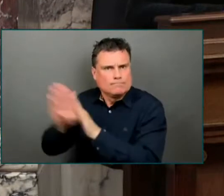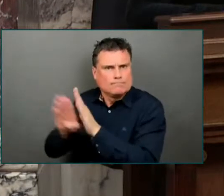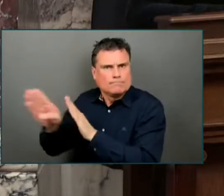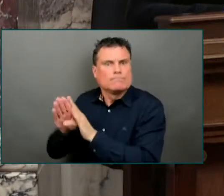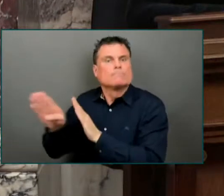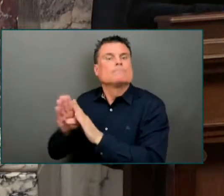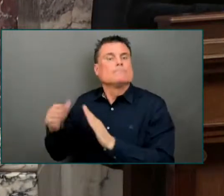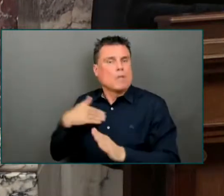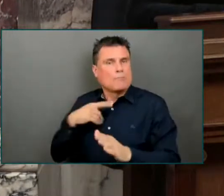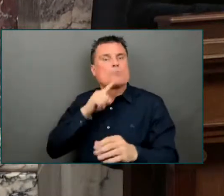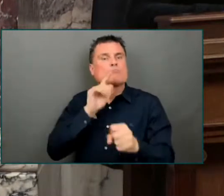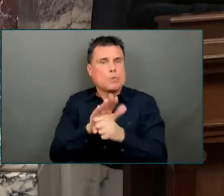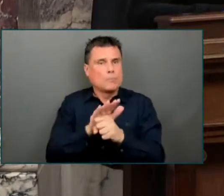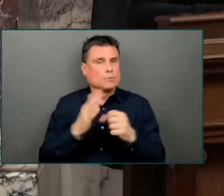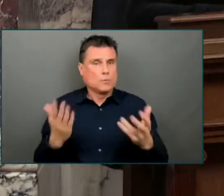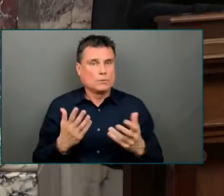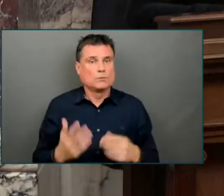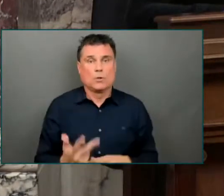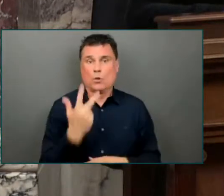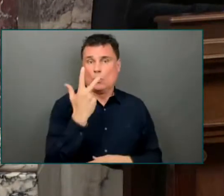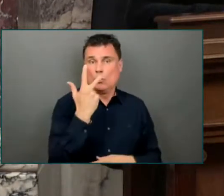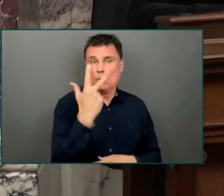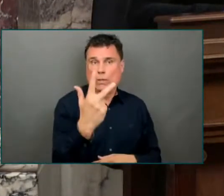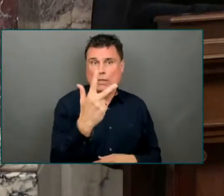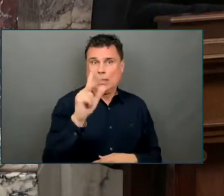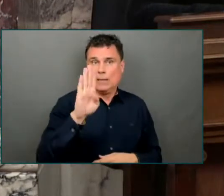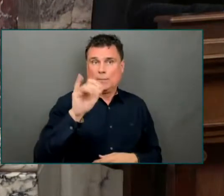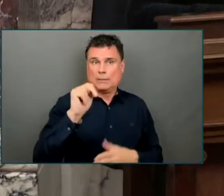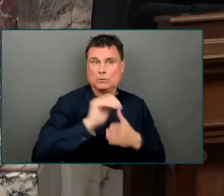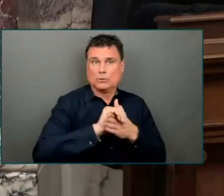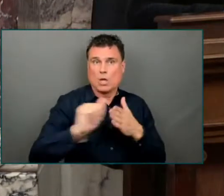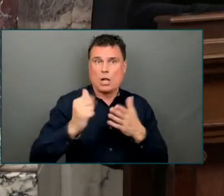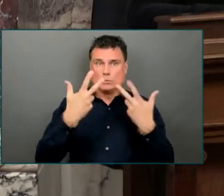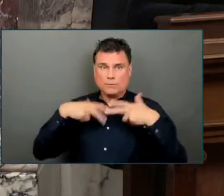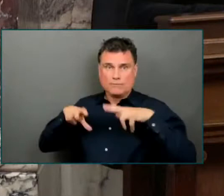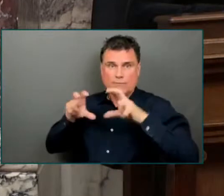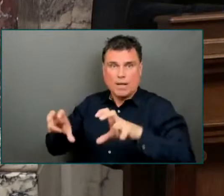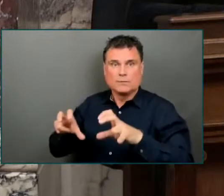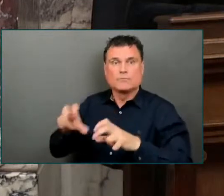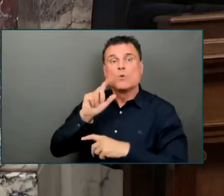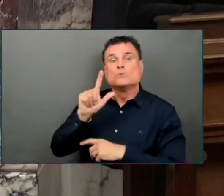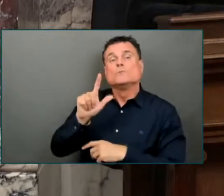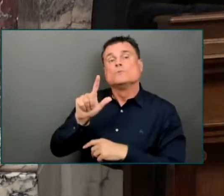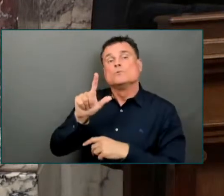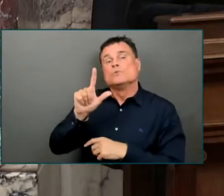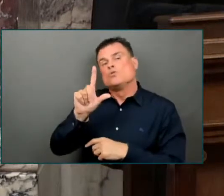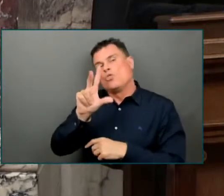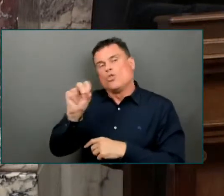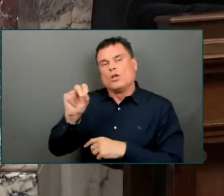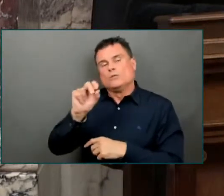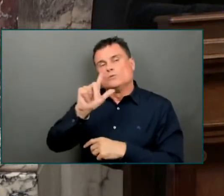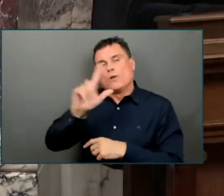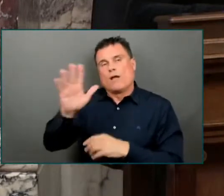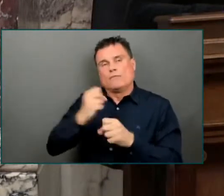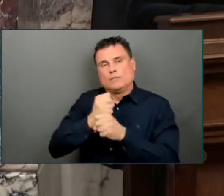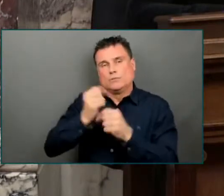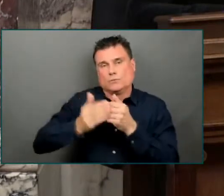Reconciliation is an active and ongoing process, and Mr. Speaker, it will form the foundation of an equitable and inclusive